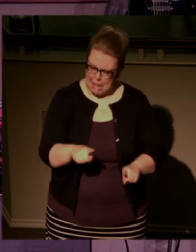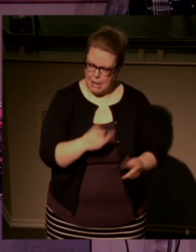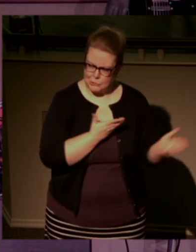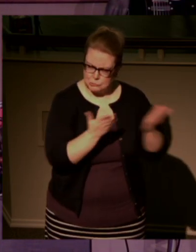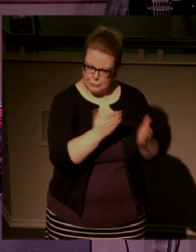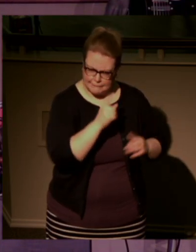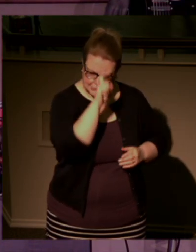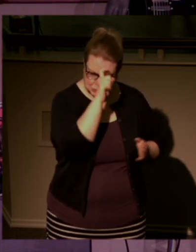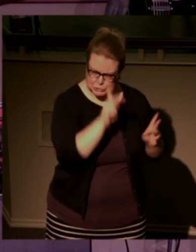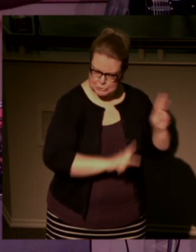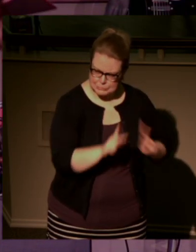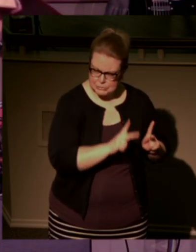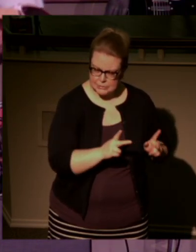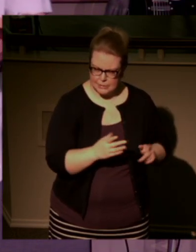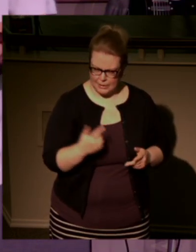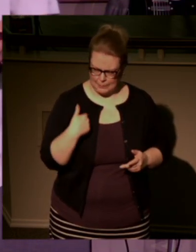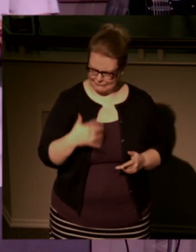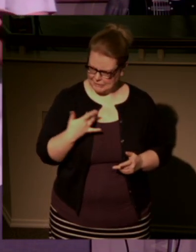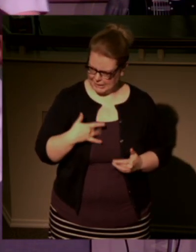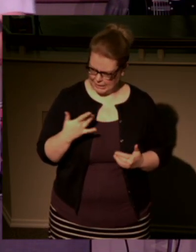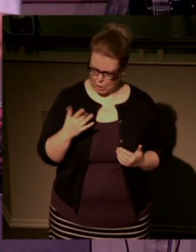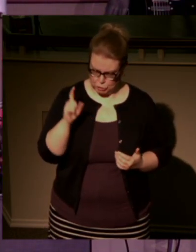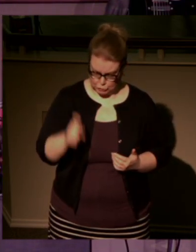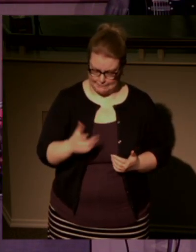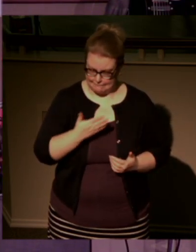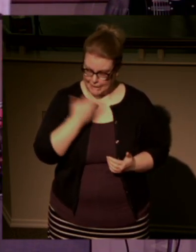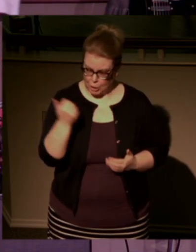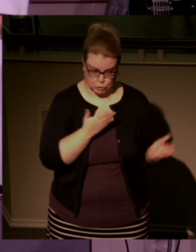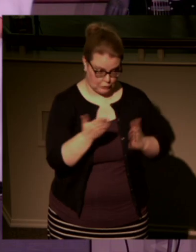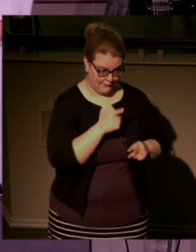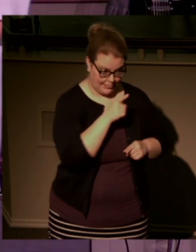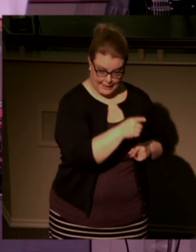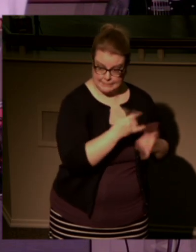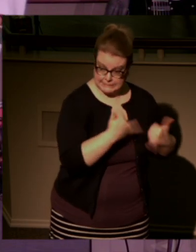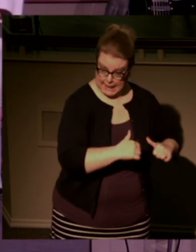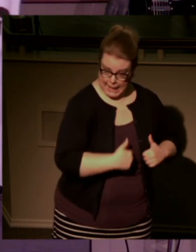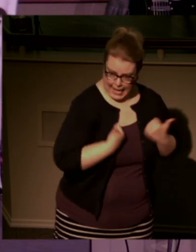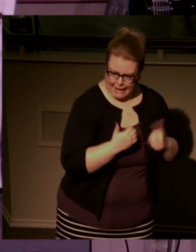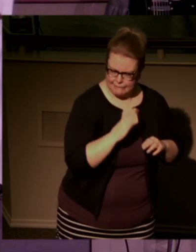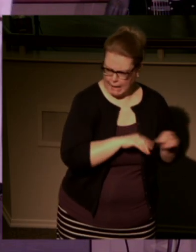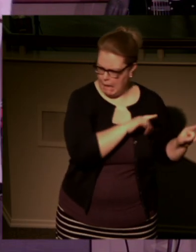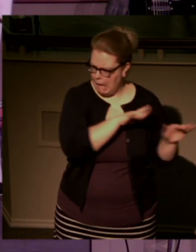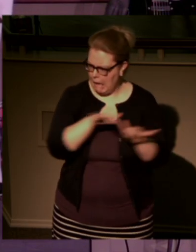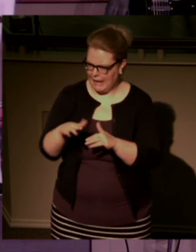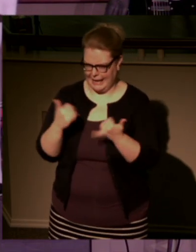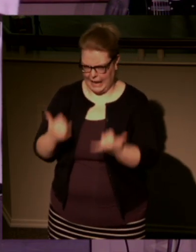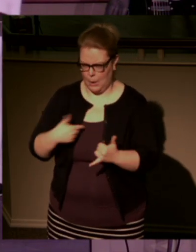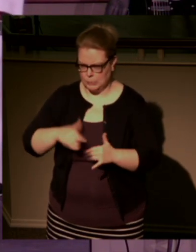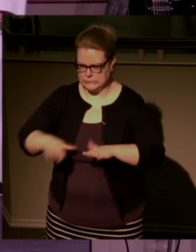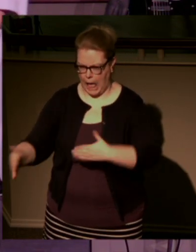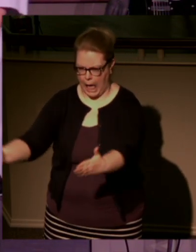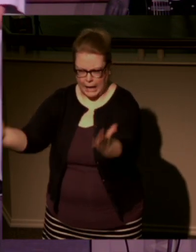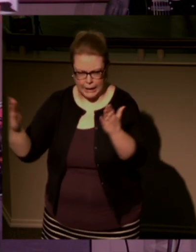Egyptians. For it would have been better for us to serve the Egyptians than to die in the wilderness.